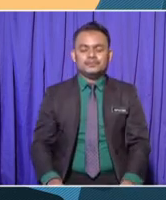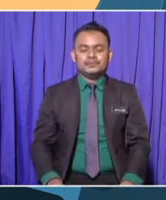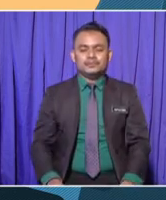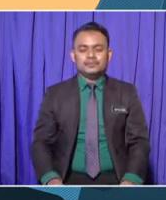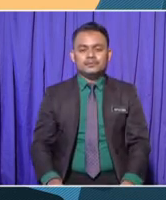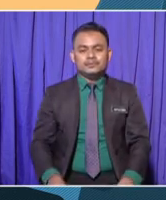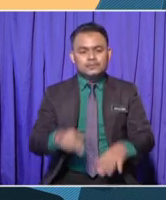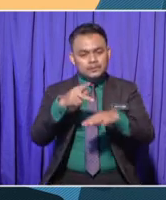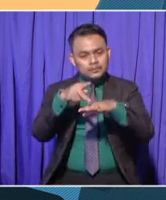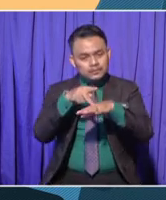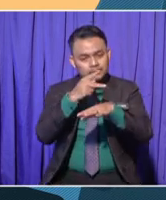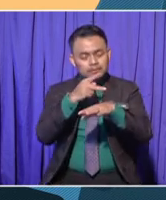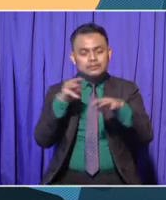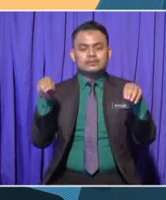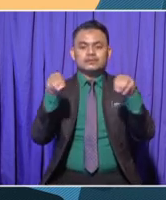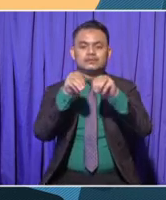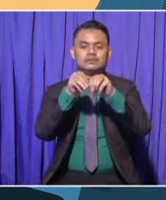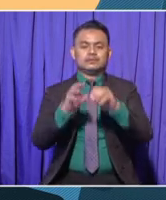the usage of magnet,